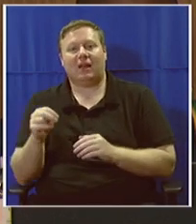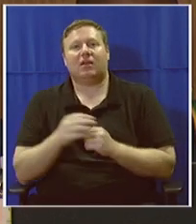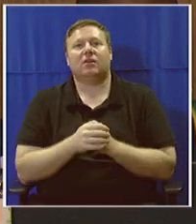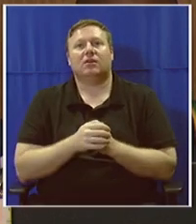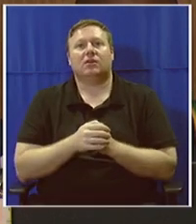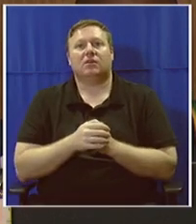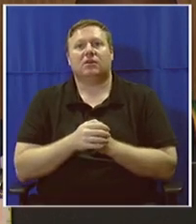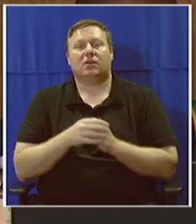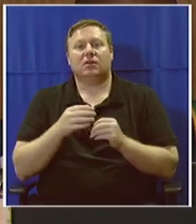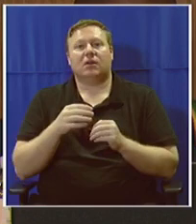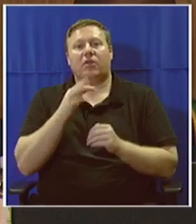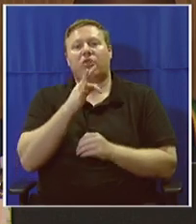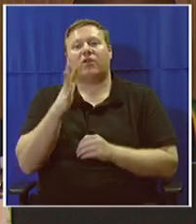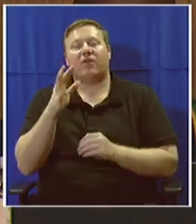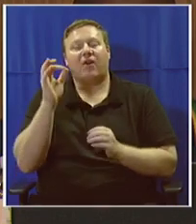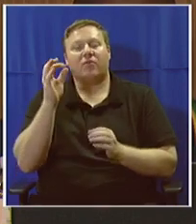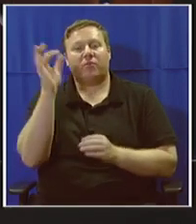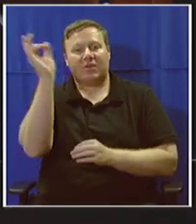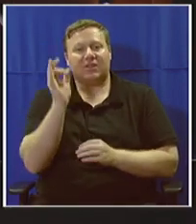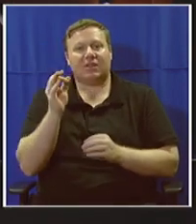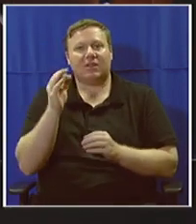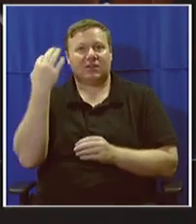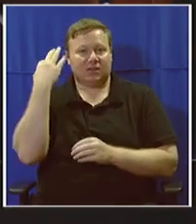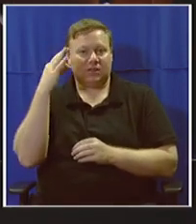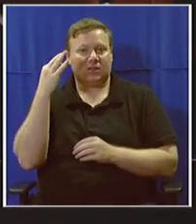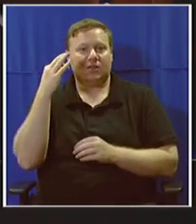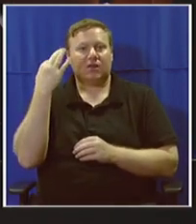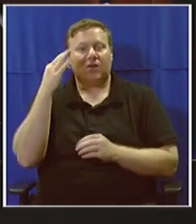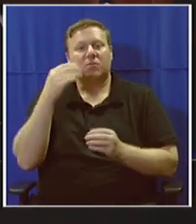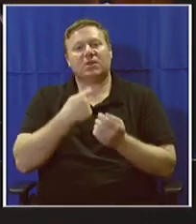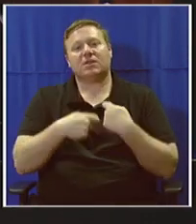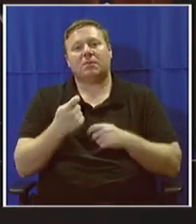total government expenditure. Stokoze, EFF.